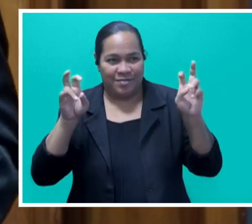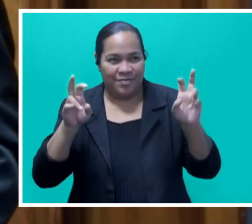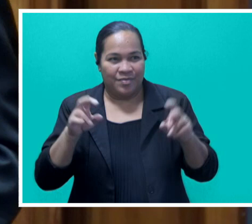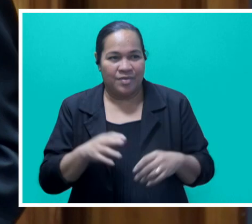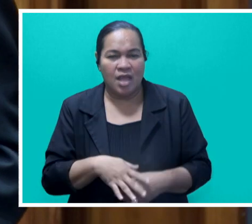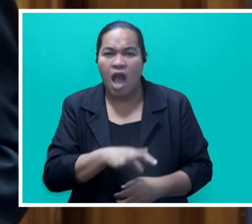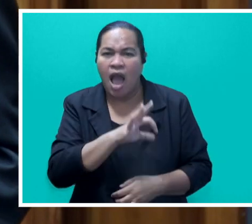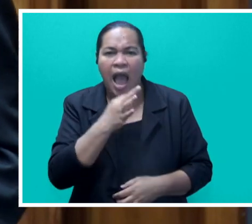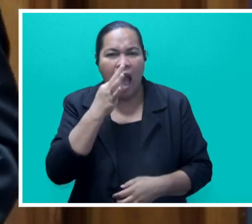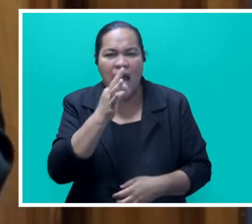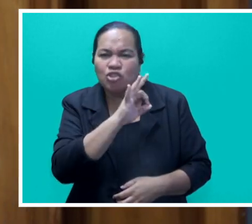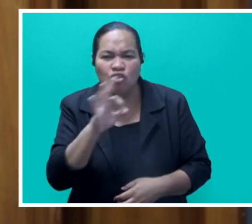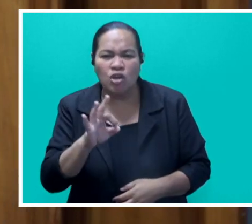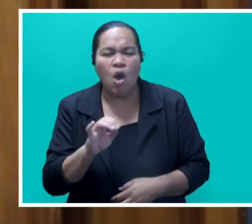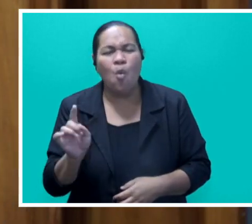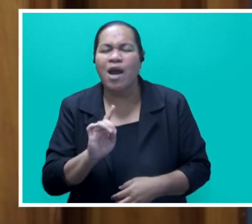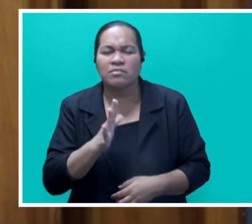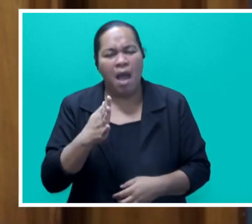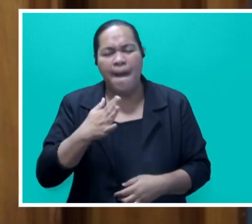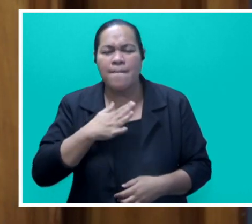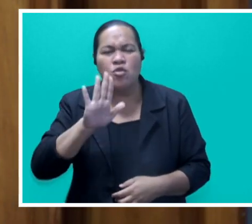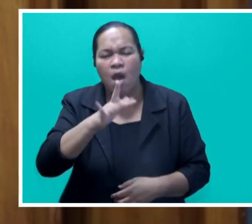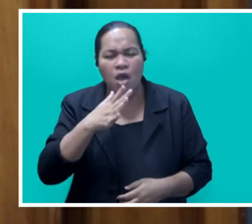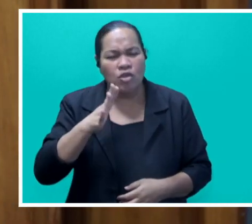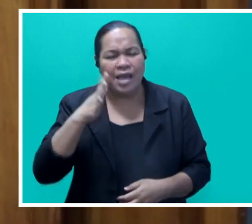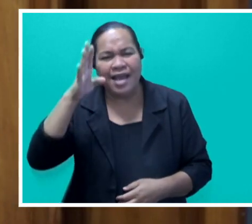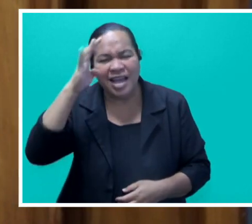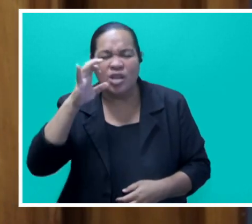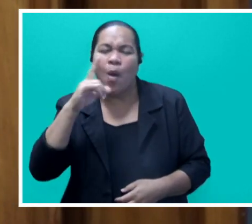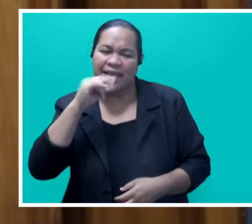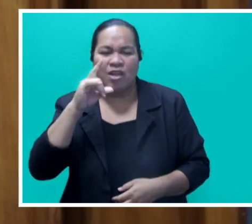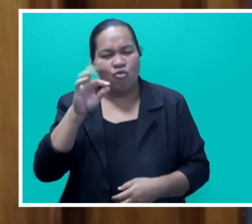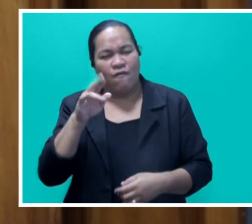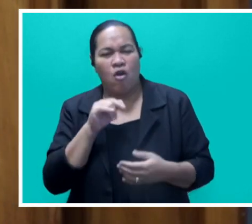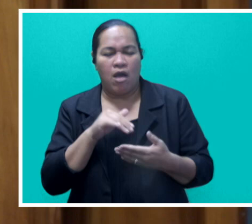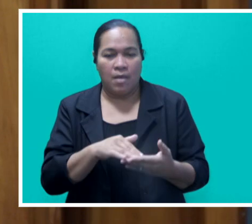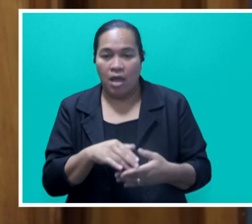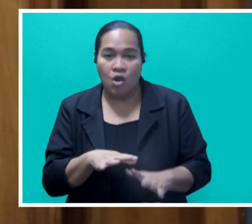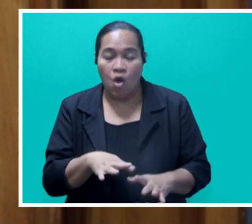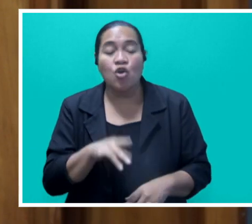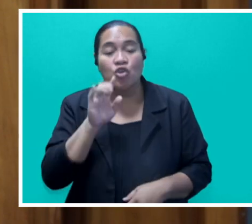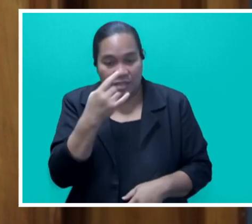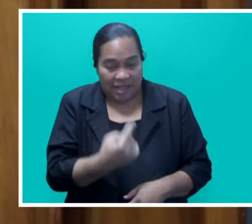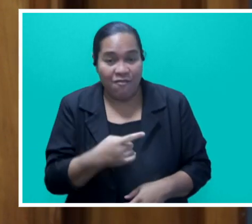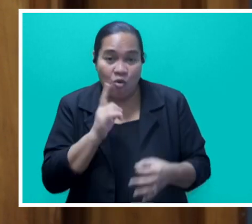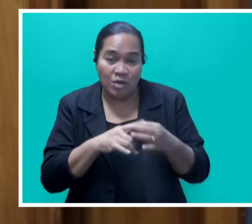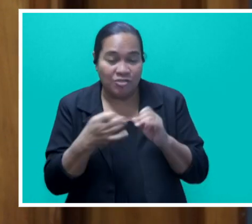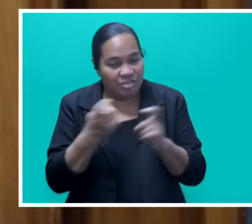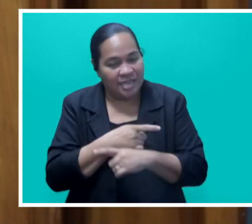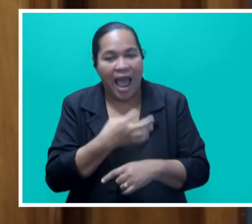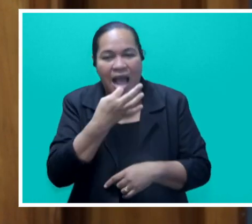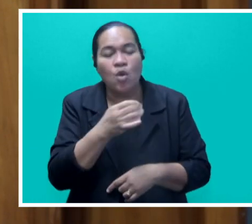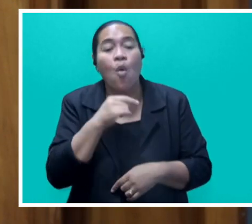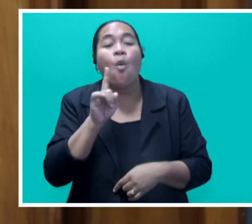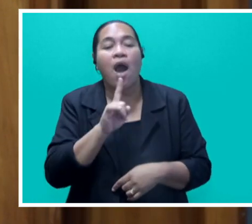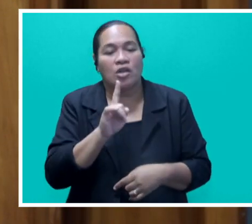not what your country can do for you, but ask what you can do for your country. I challenge all